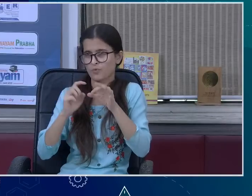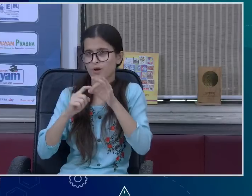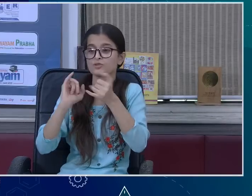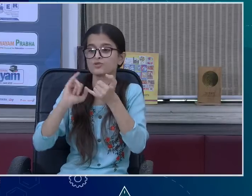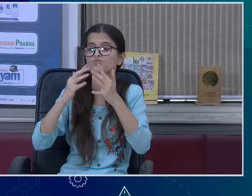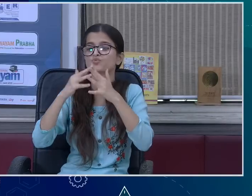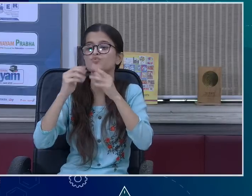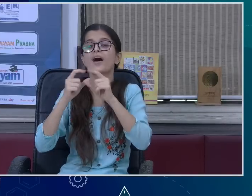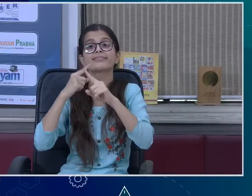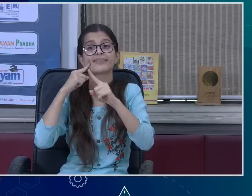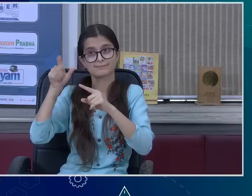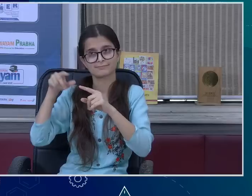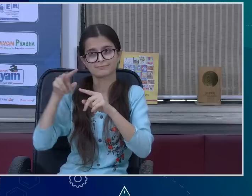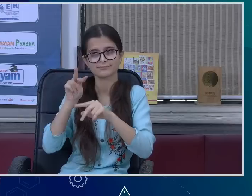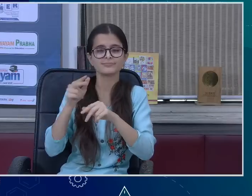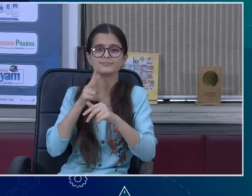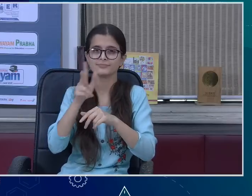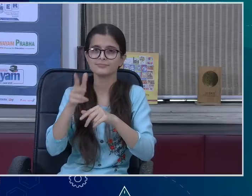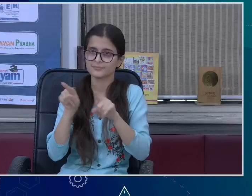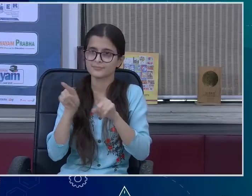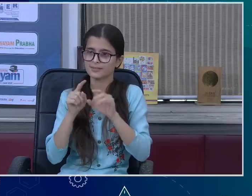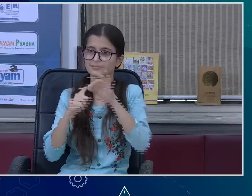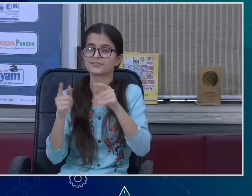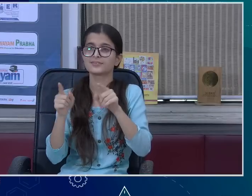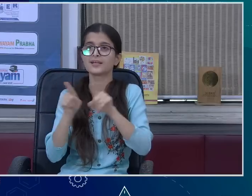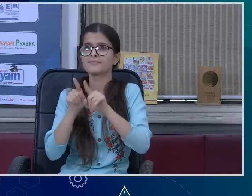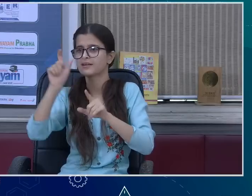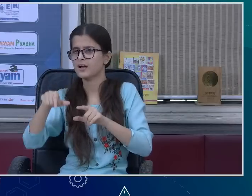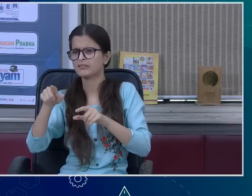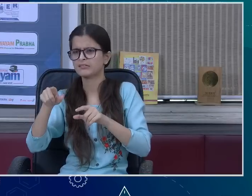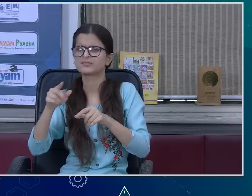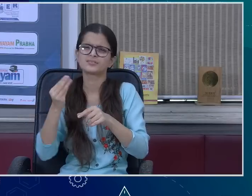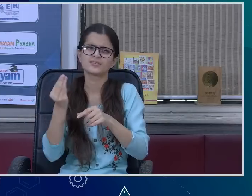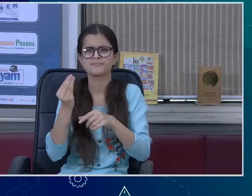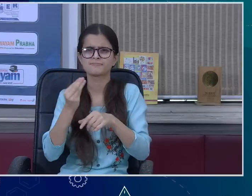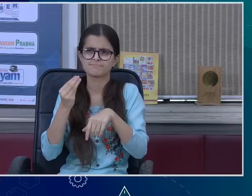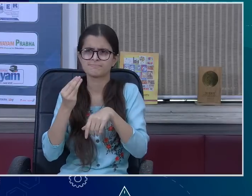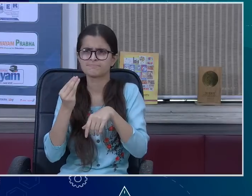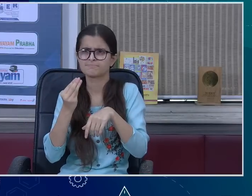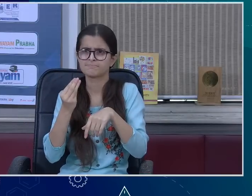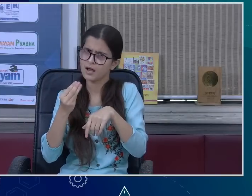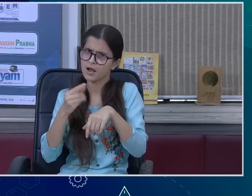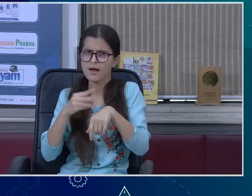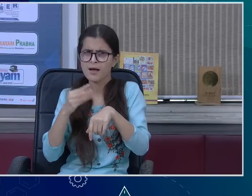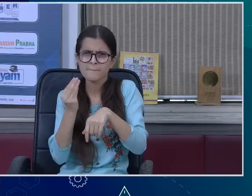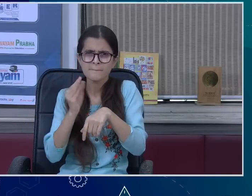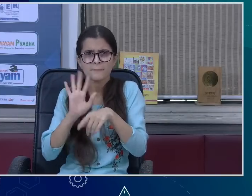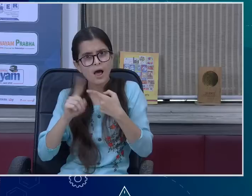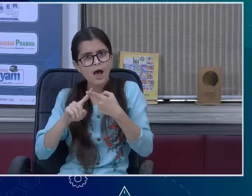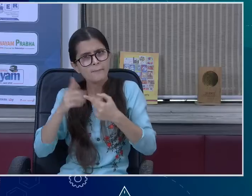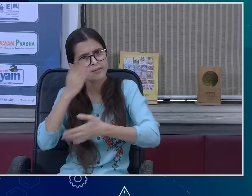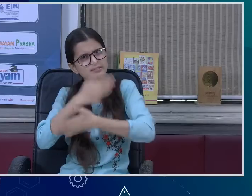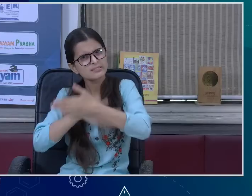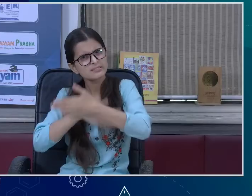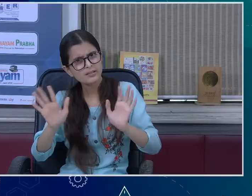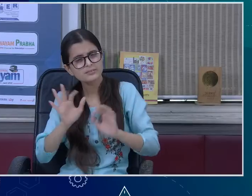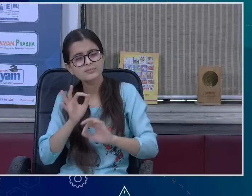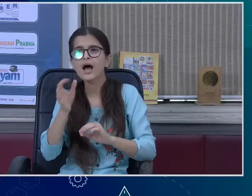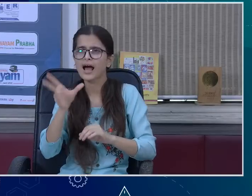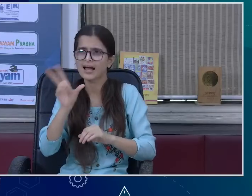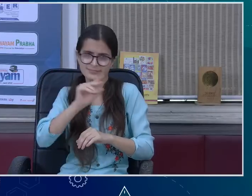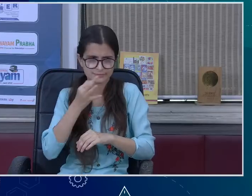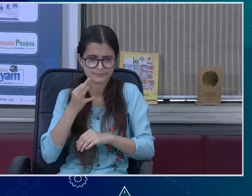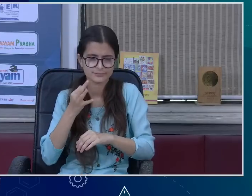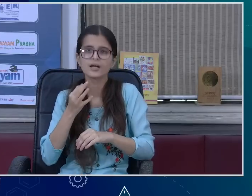has asked that ambidextrous person also face this problem at some point of time. So, can you repeat the question again? Yes, sir.